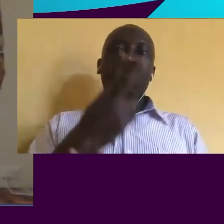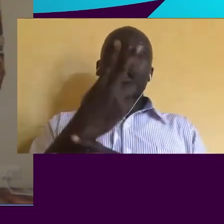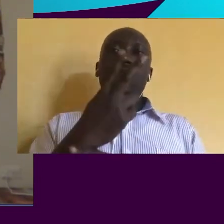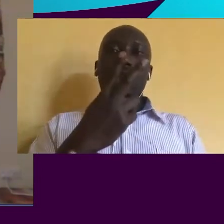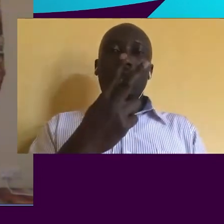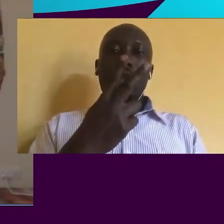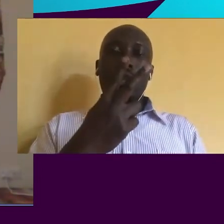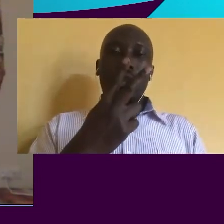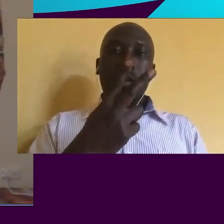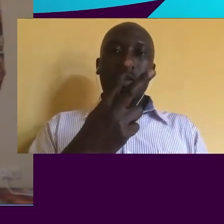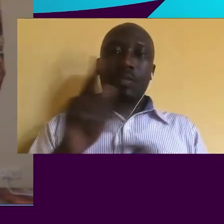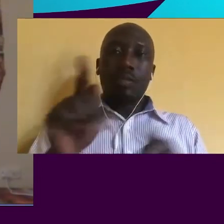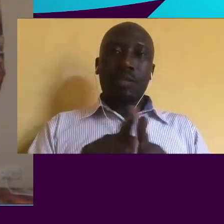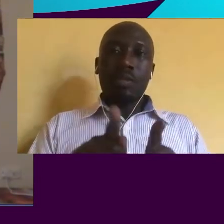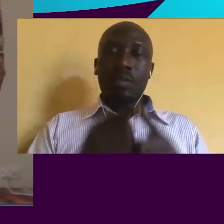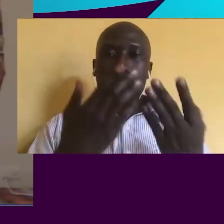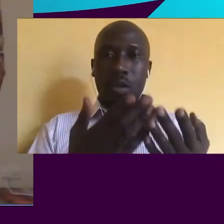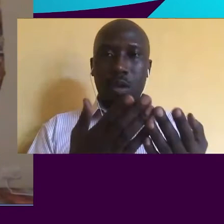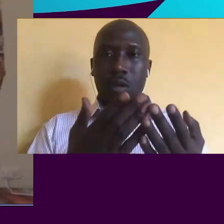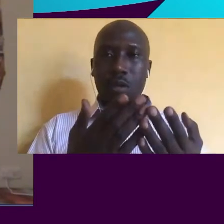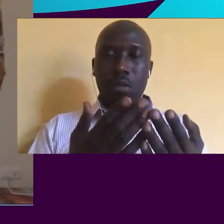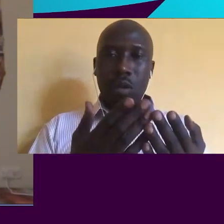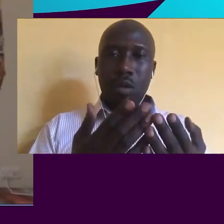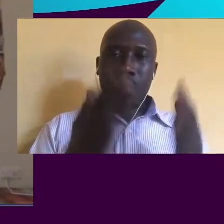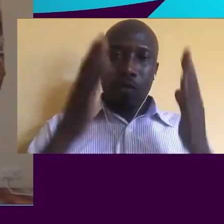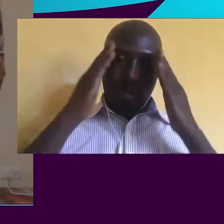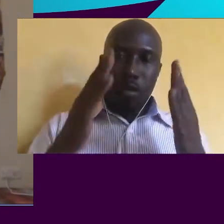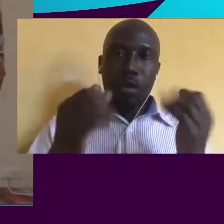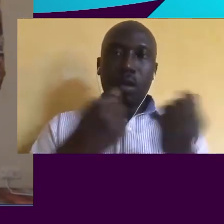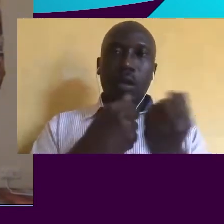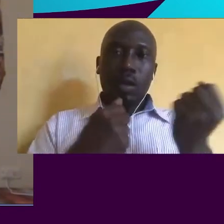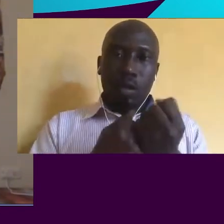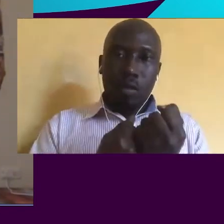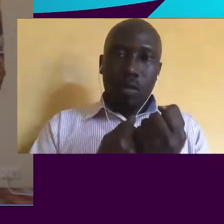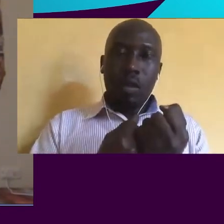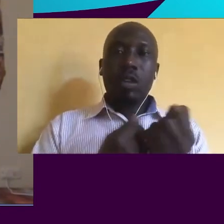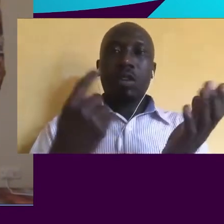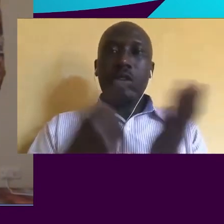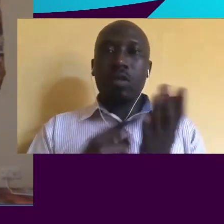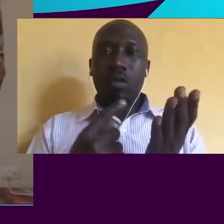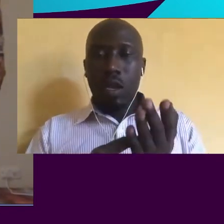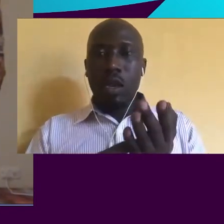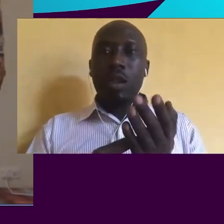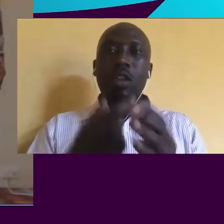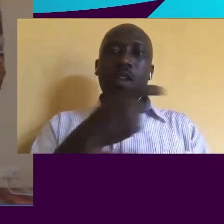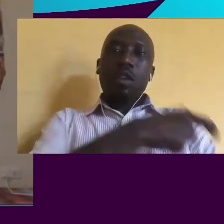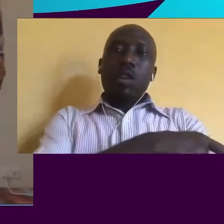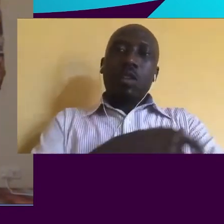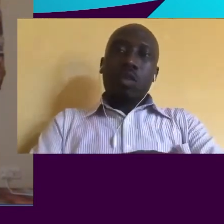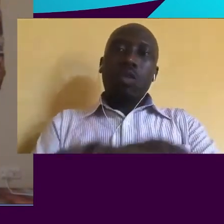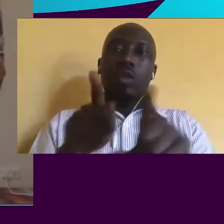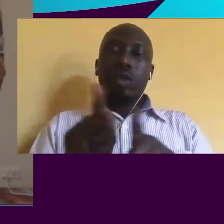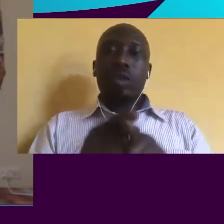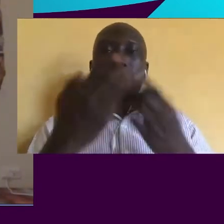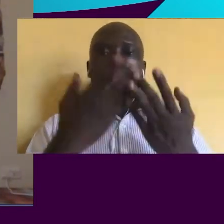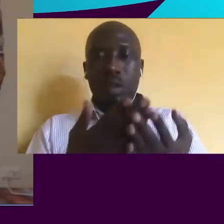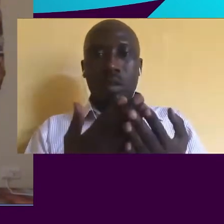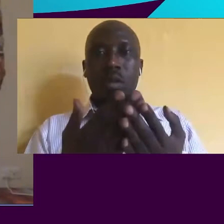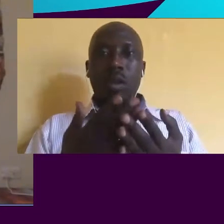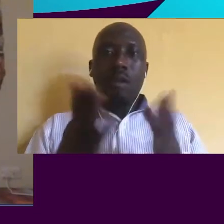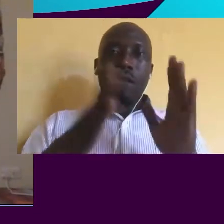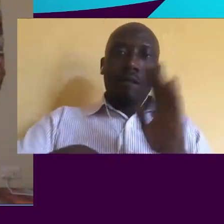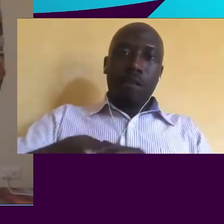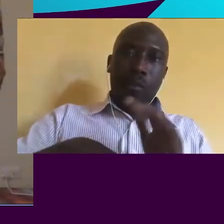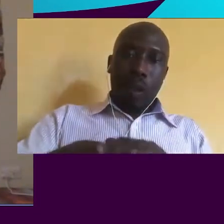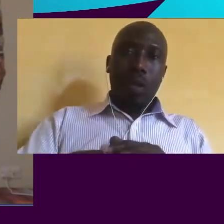this is the focus of supporting and emboldening female coaches on and off the football pitch. And then the